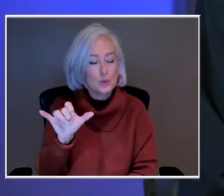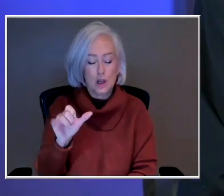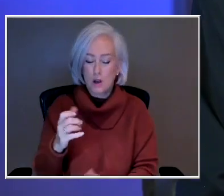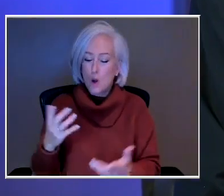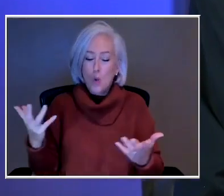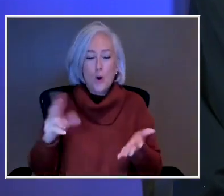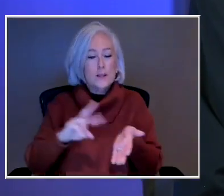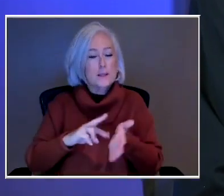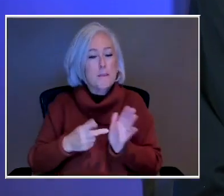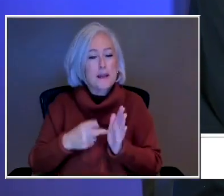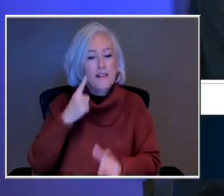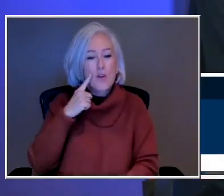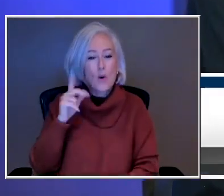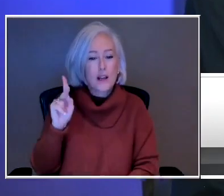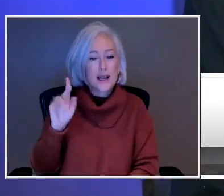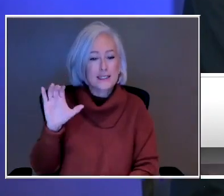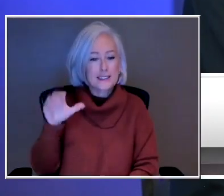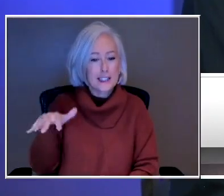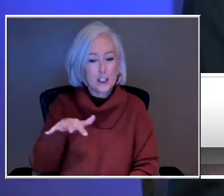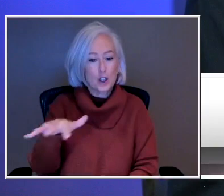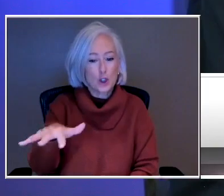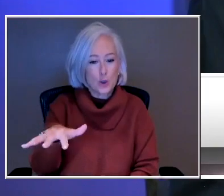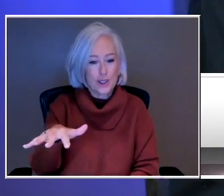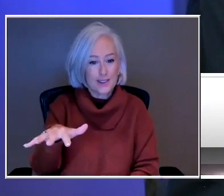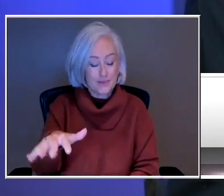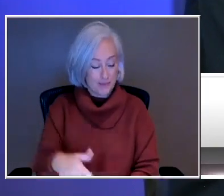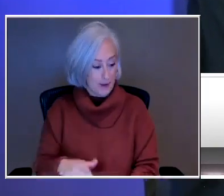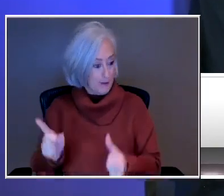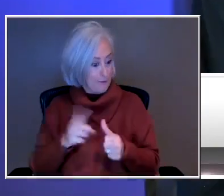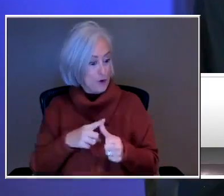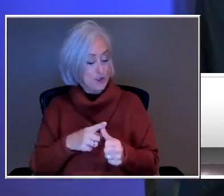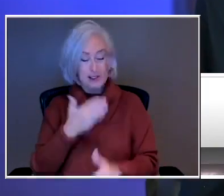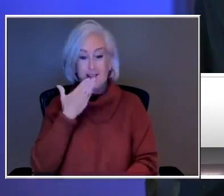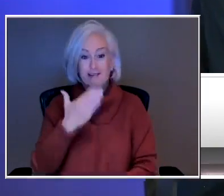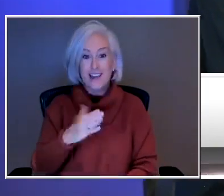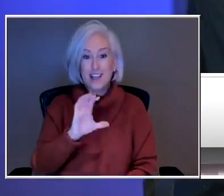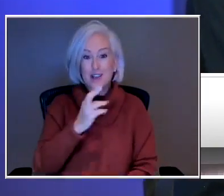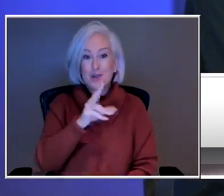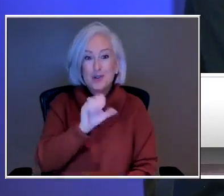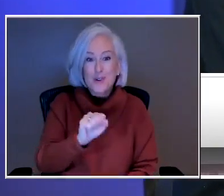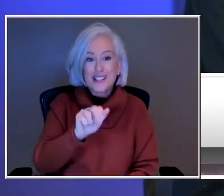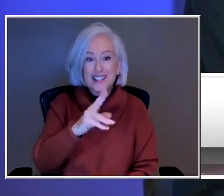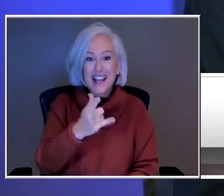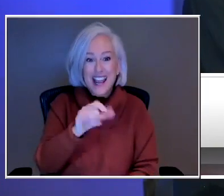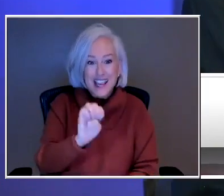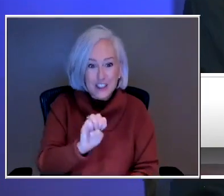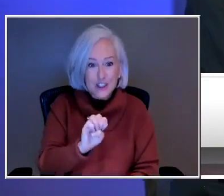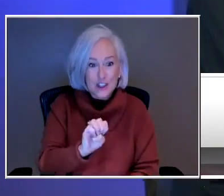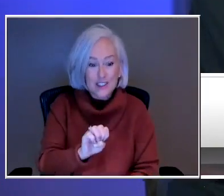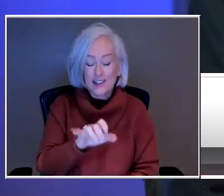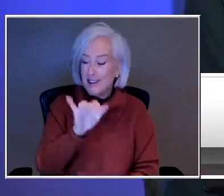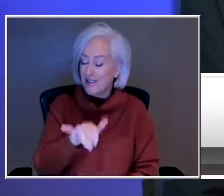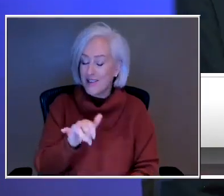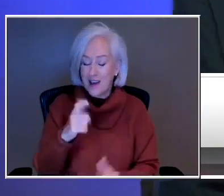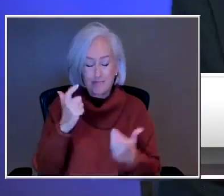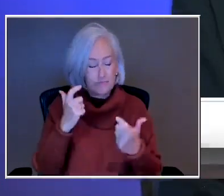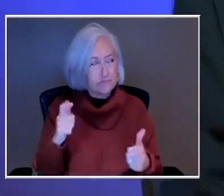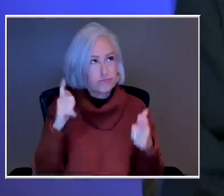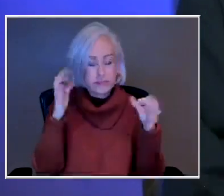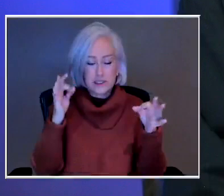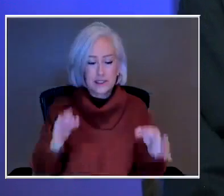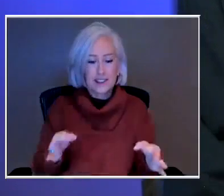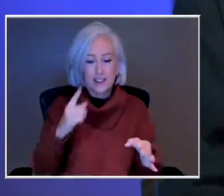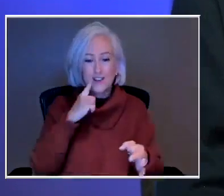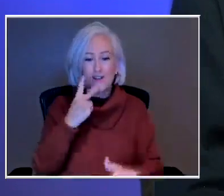One, a big thank you to Chris and Angie. I mean, this is a big day for Quincy. It's a big decision for both our organizations. We couldn't be more excited about